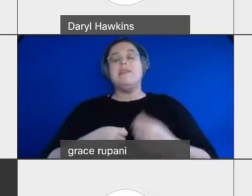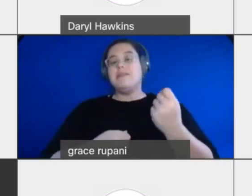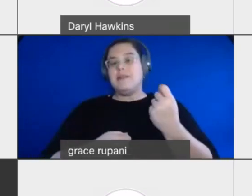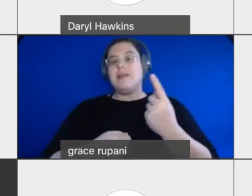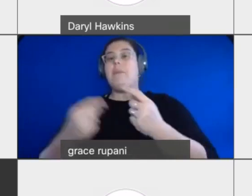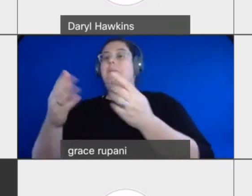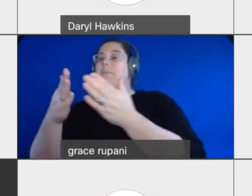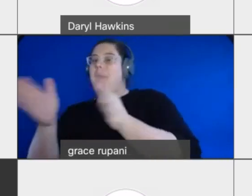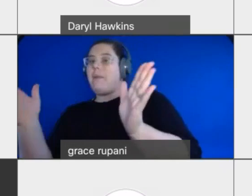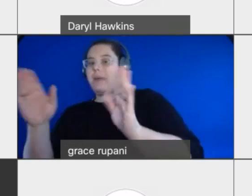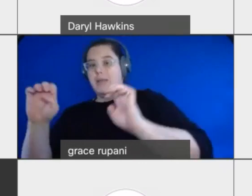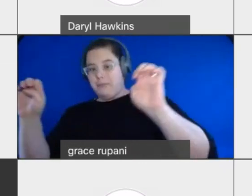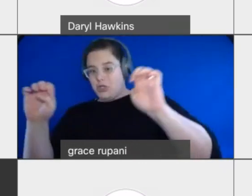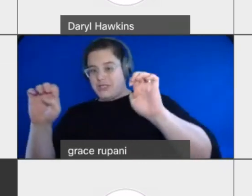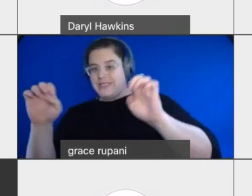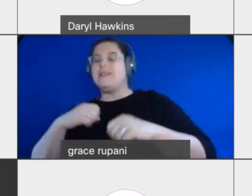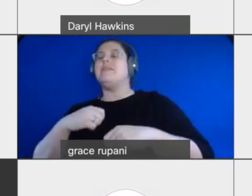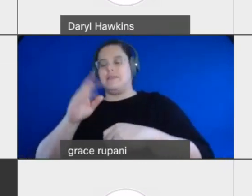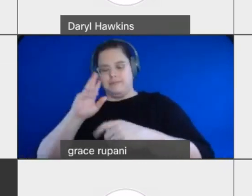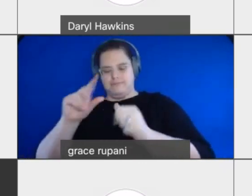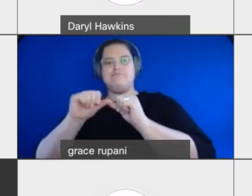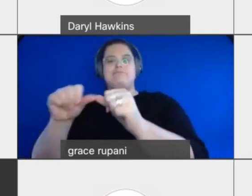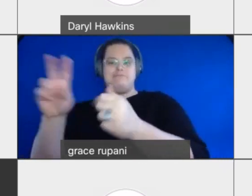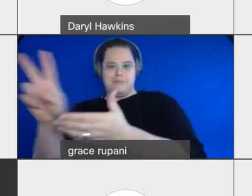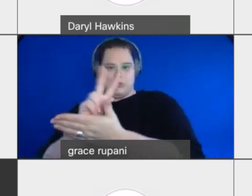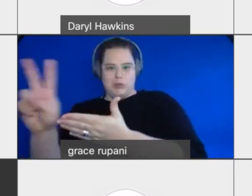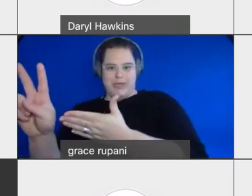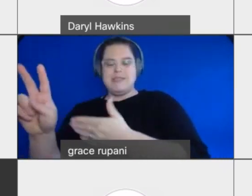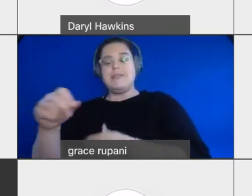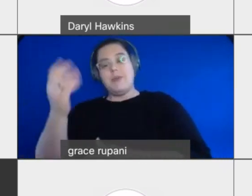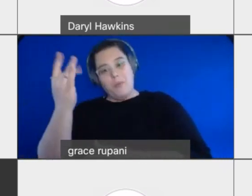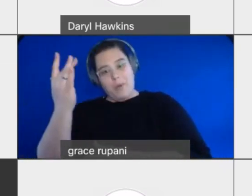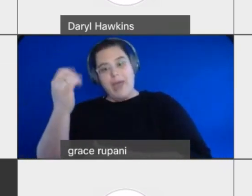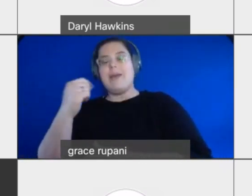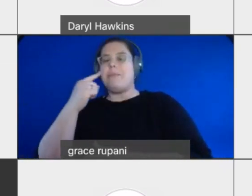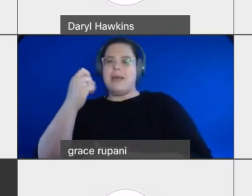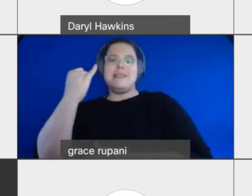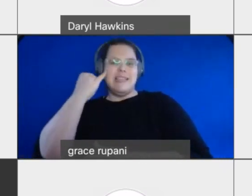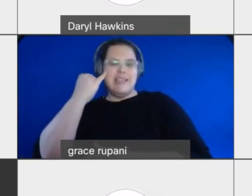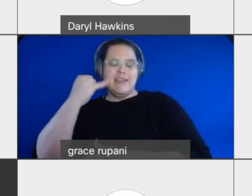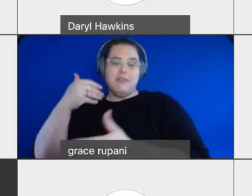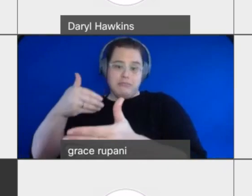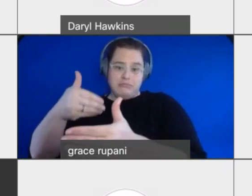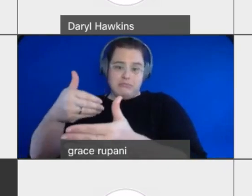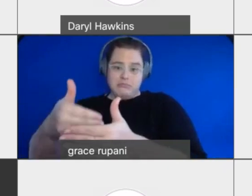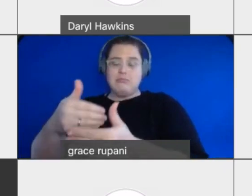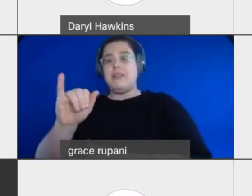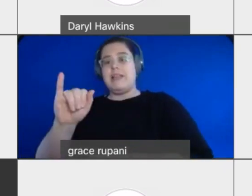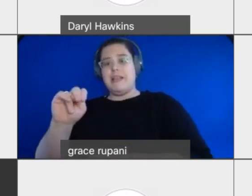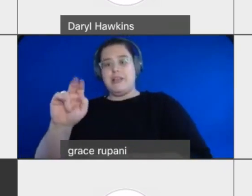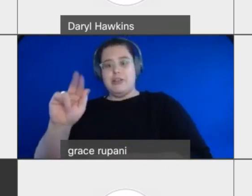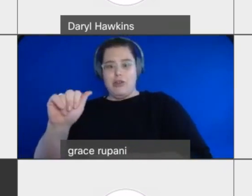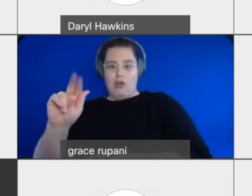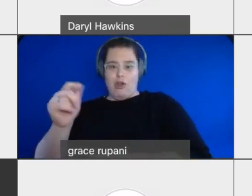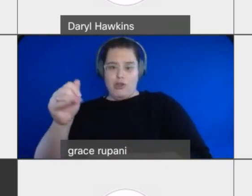that's more to give the government flexibility for any steps that need to be taken in the next 2 weeks. For the rest of us who